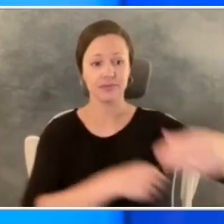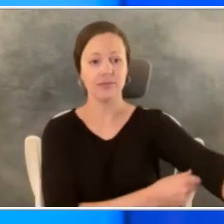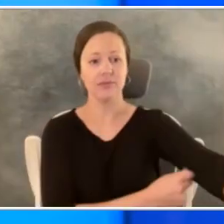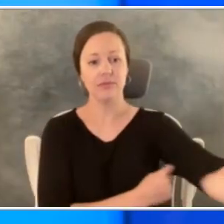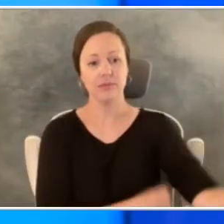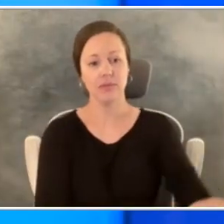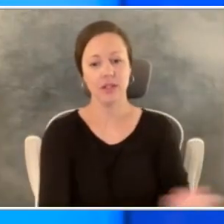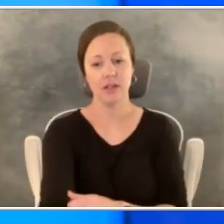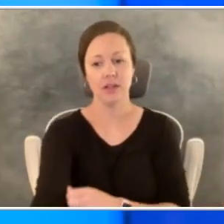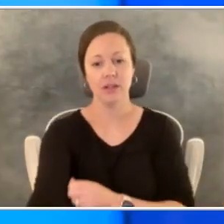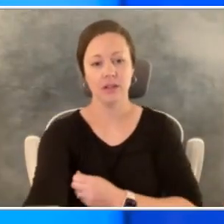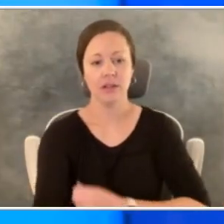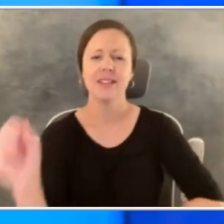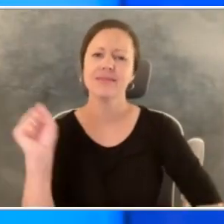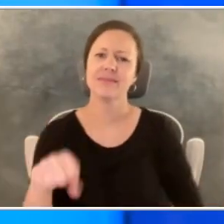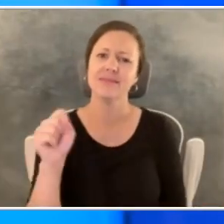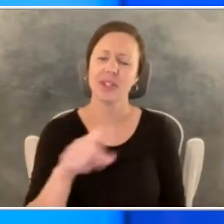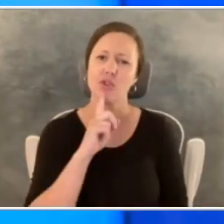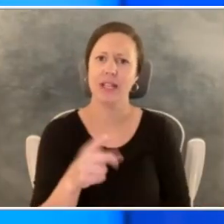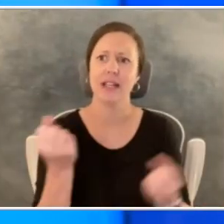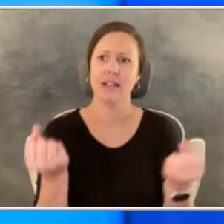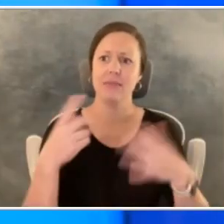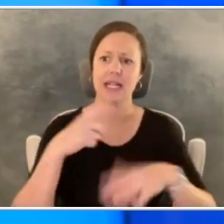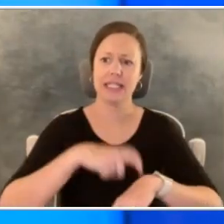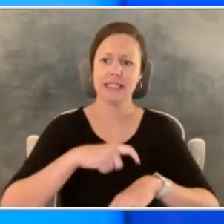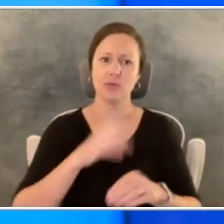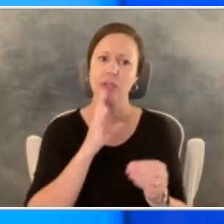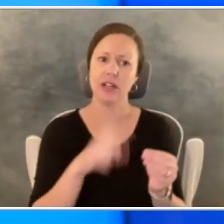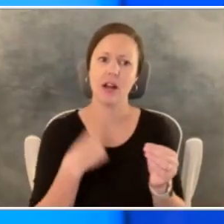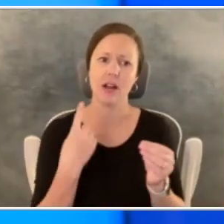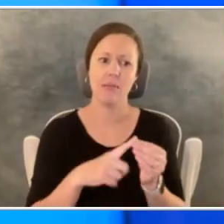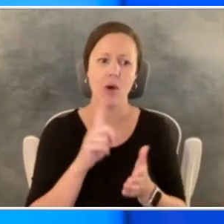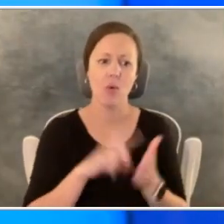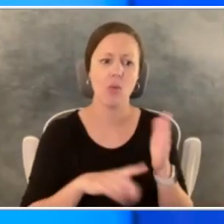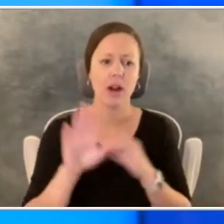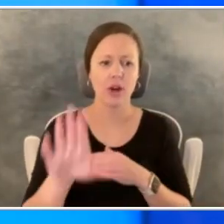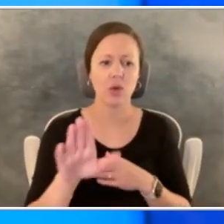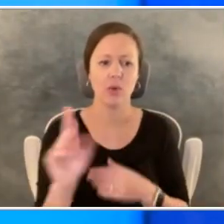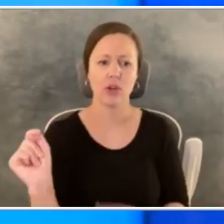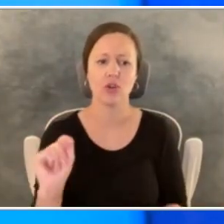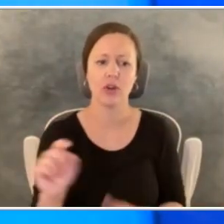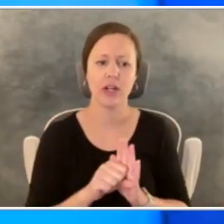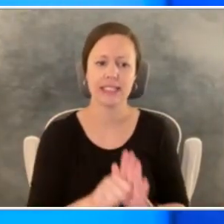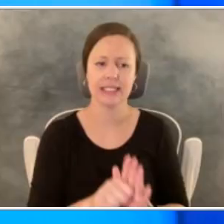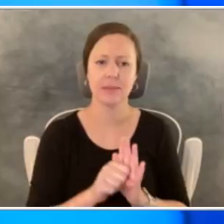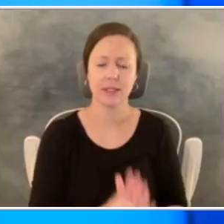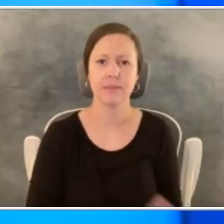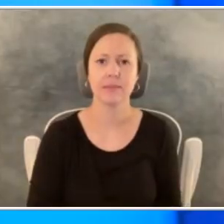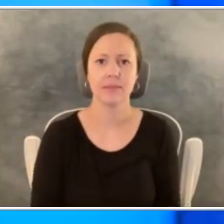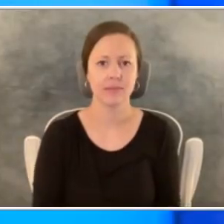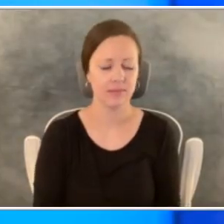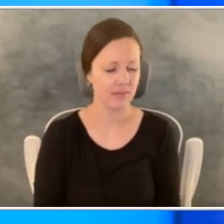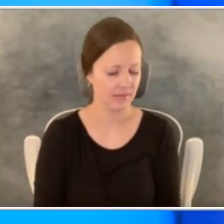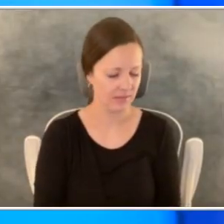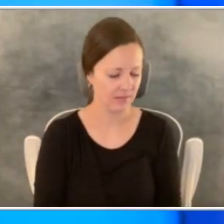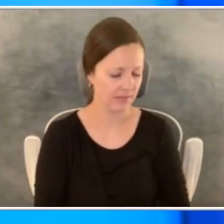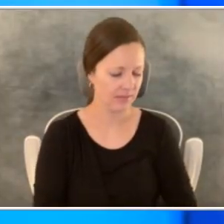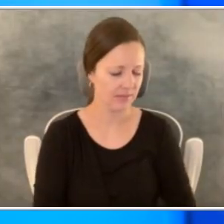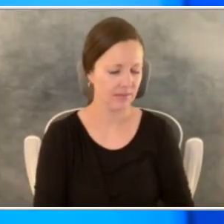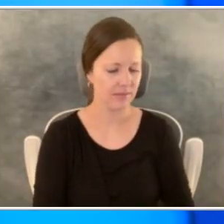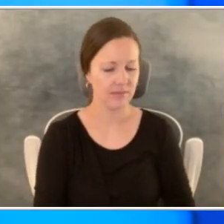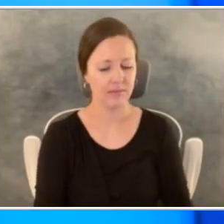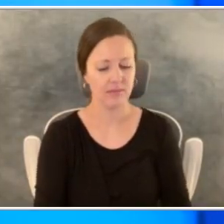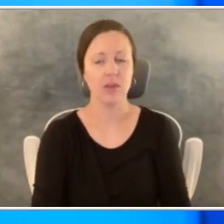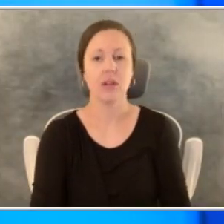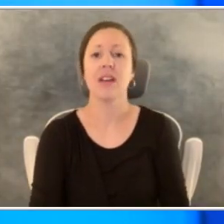talk about what are your urinary symptoms, and we're very specific, going through a list of them. We talk about sexual function. I